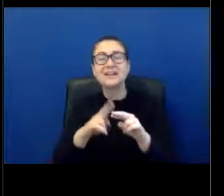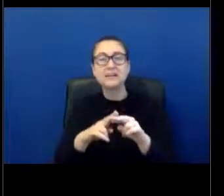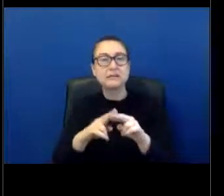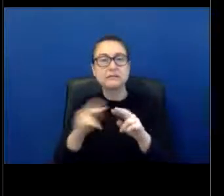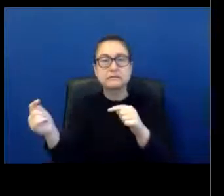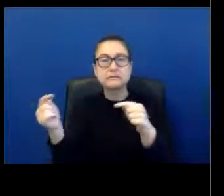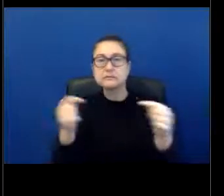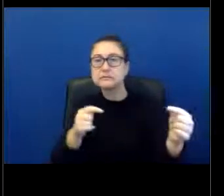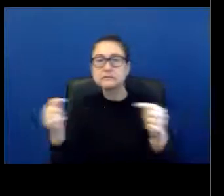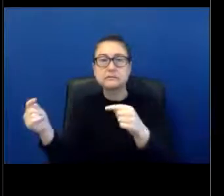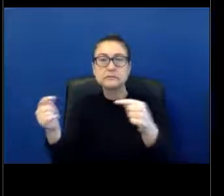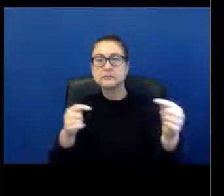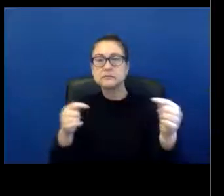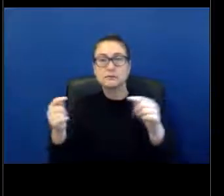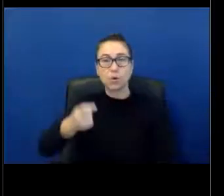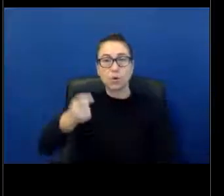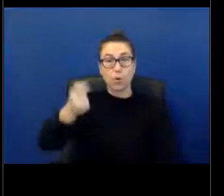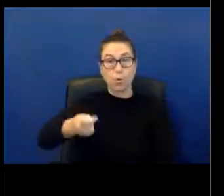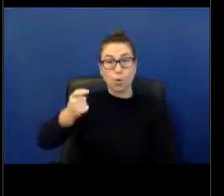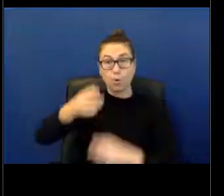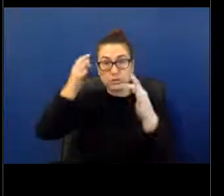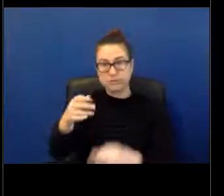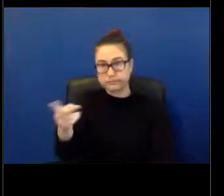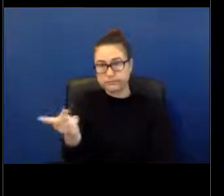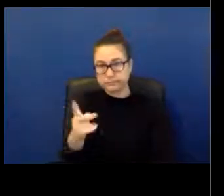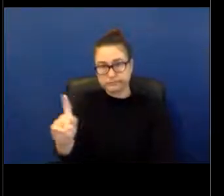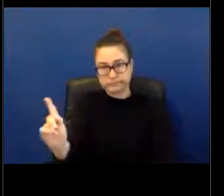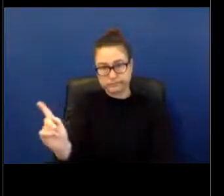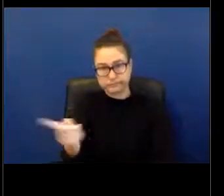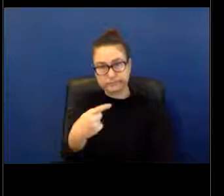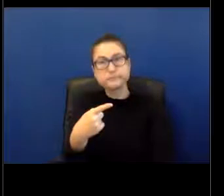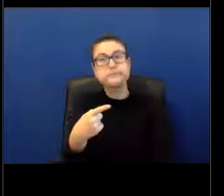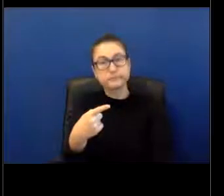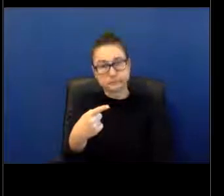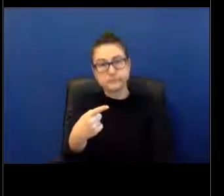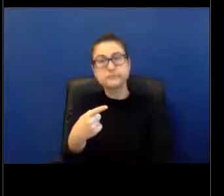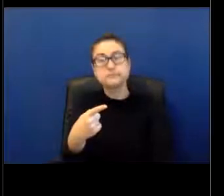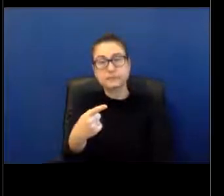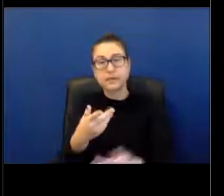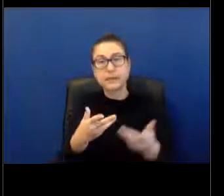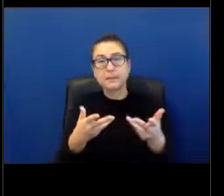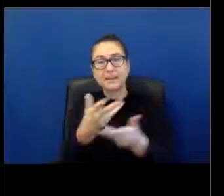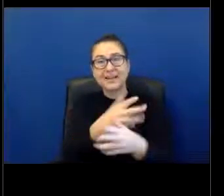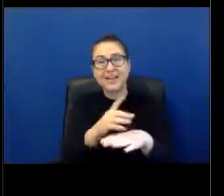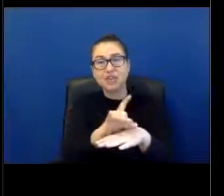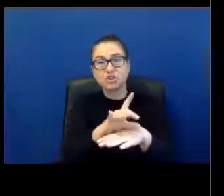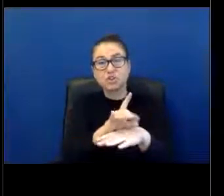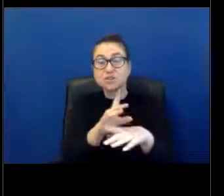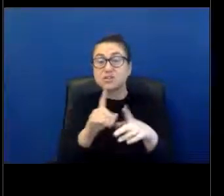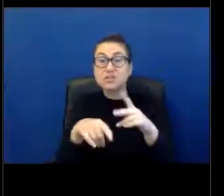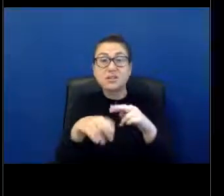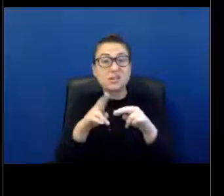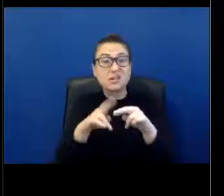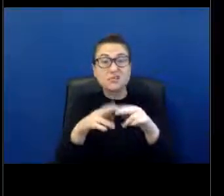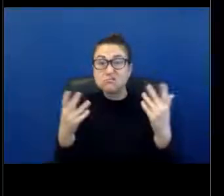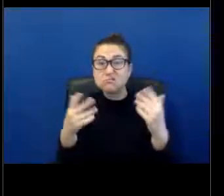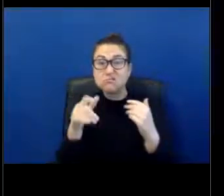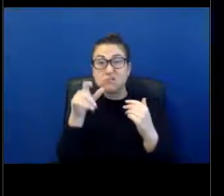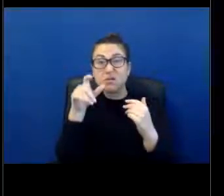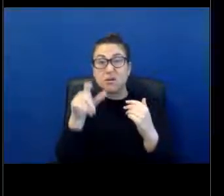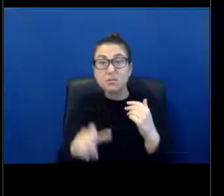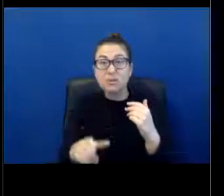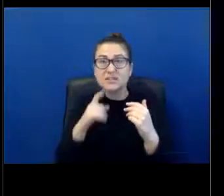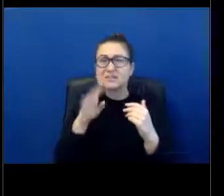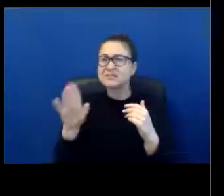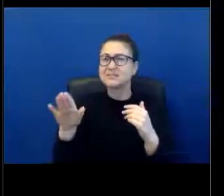Wales courts. They can make a mandatory referral for mediation when if someone has applied for an apprehended personal